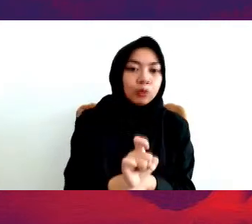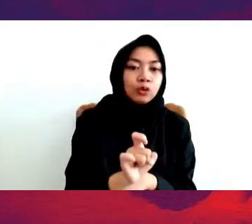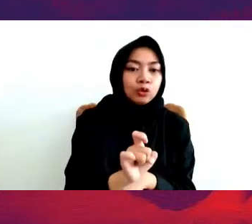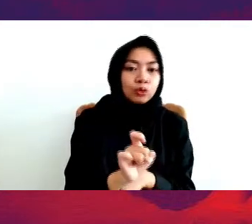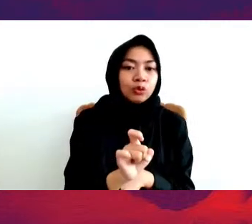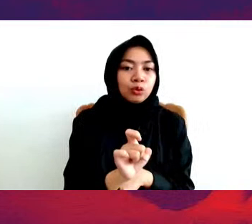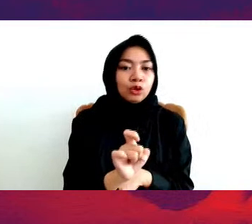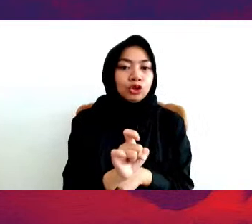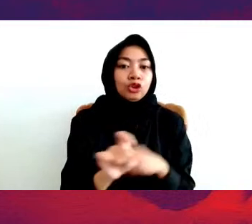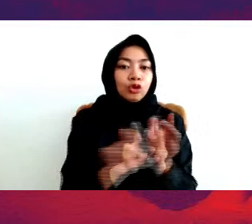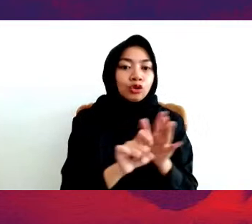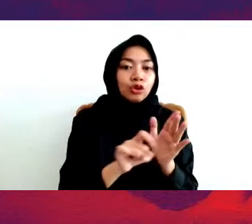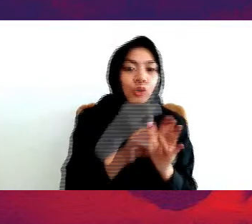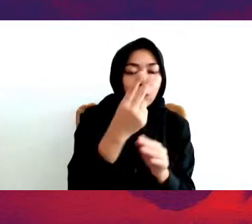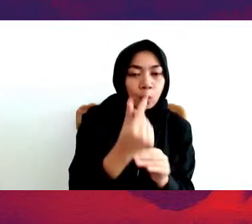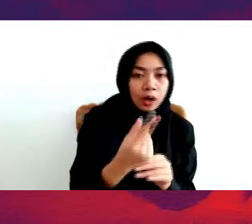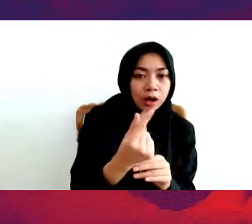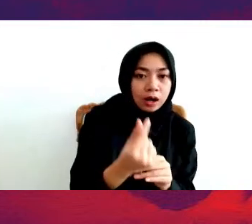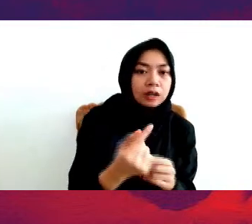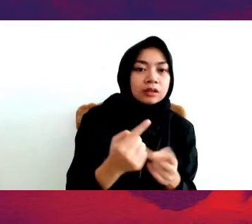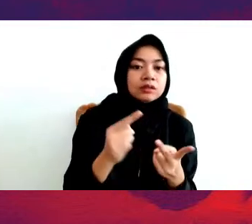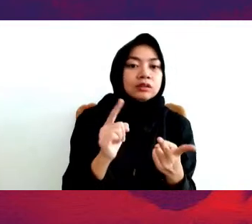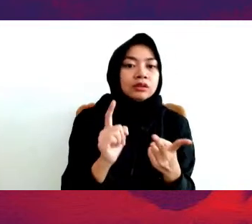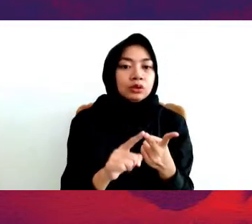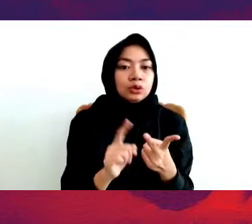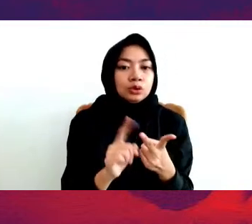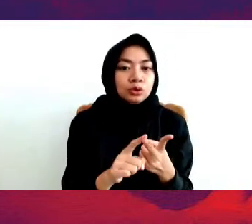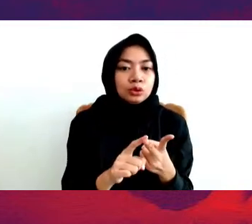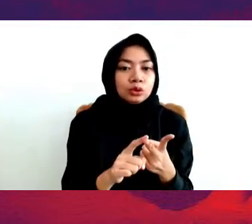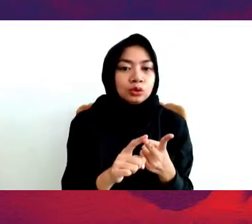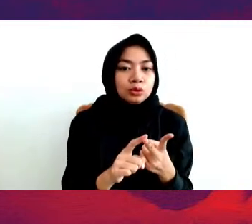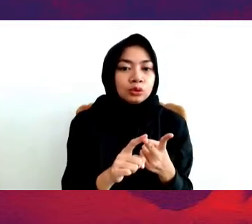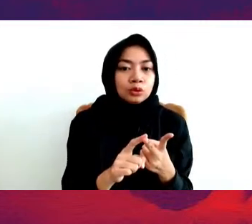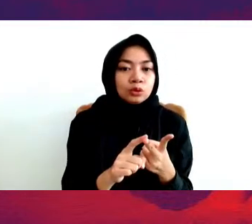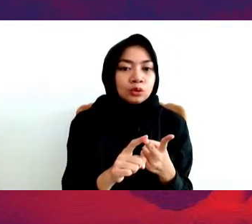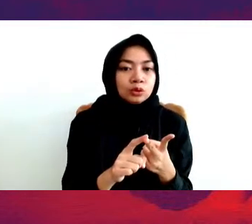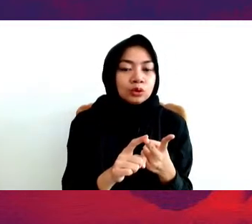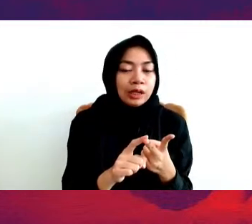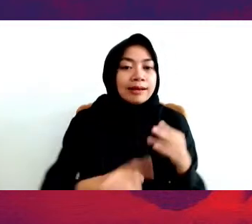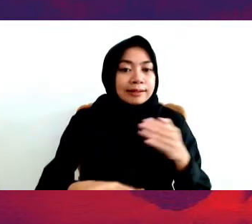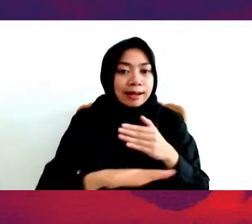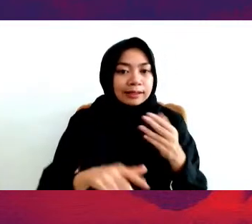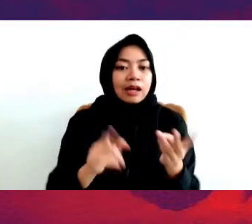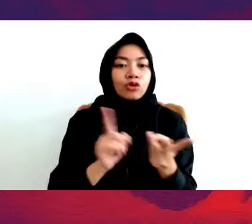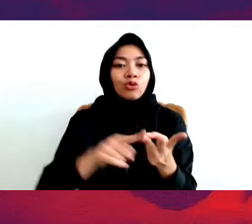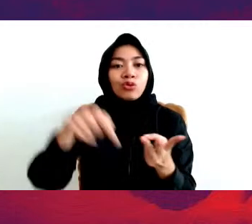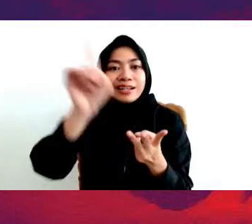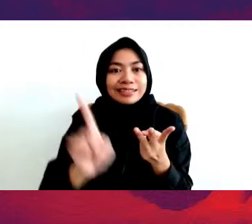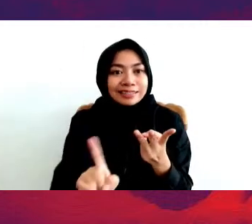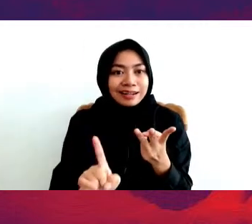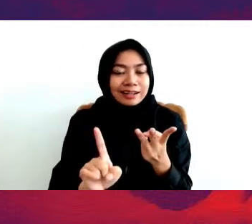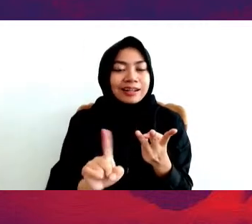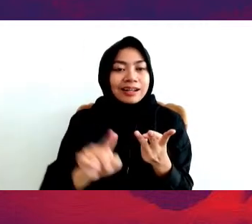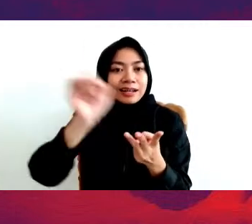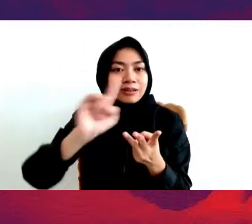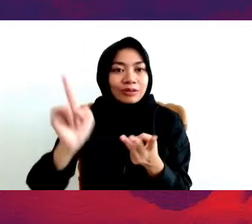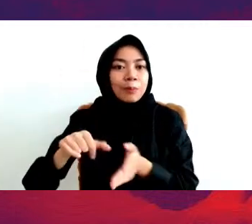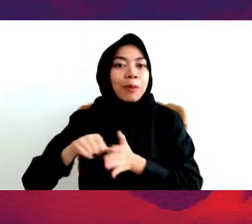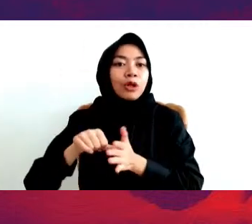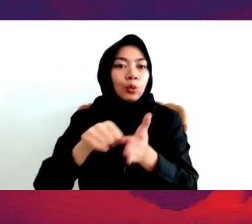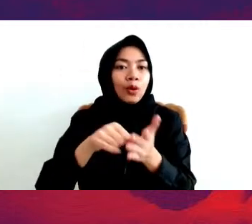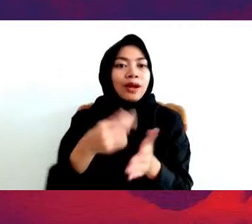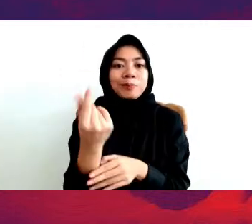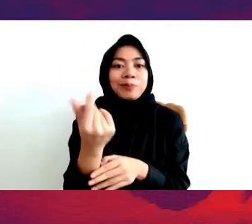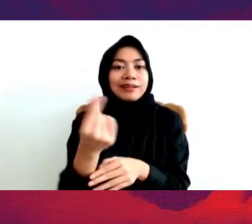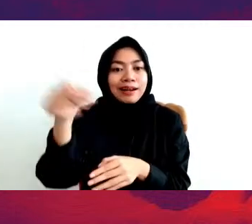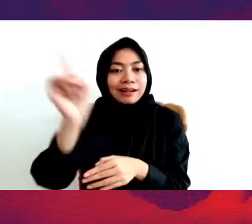also cash assistance at once. Some also get electricity subsidies, meaning that the government